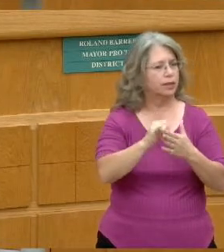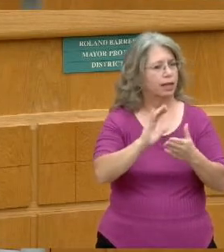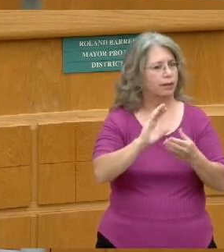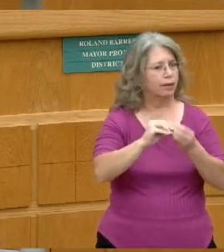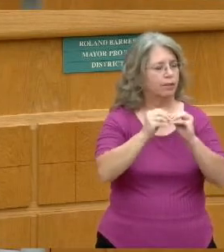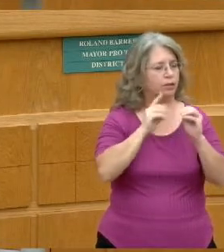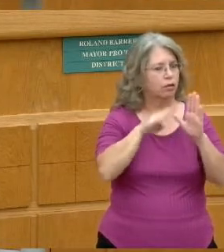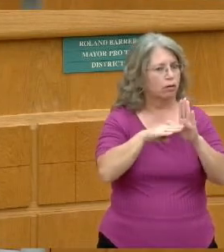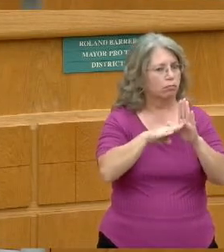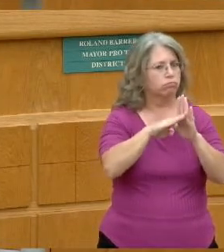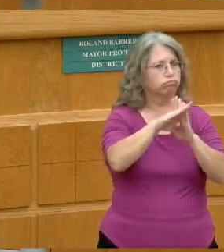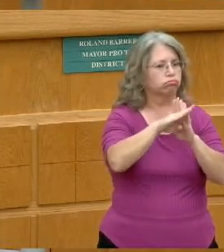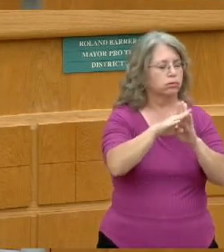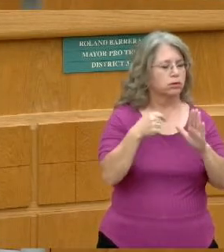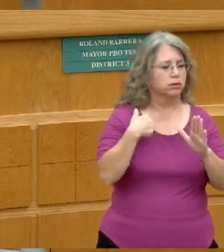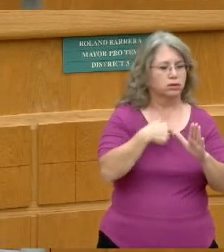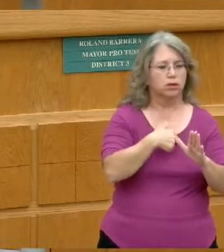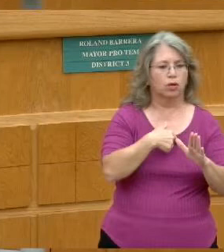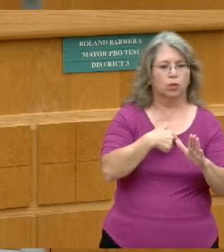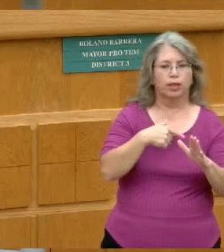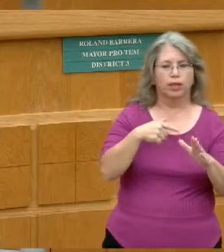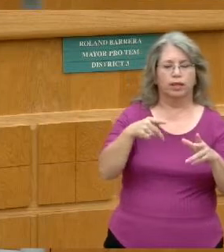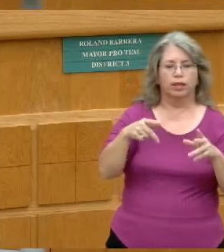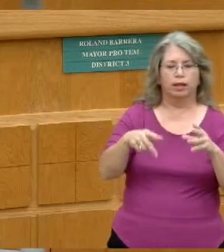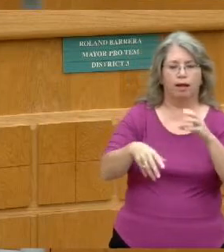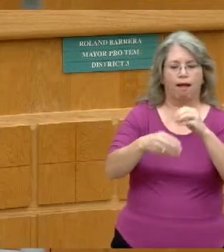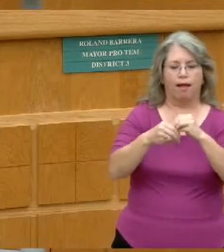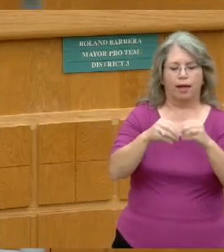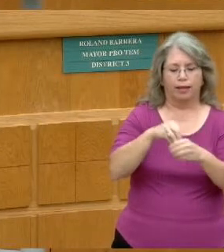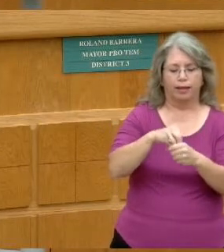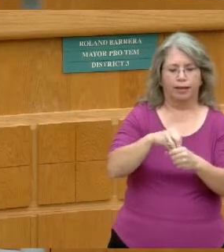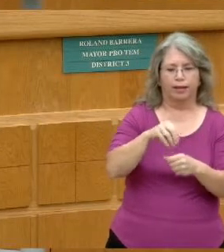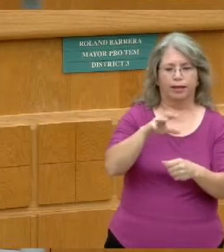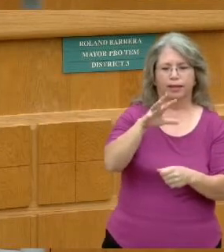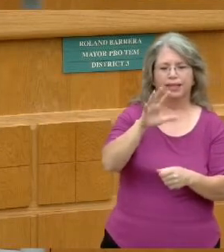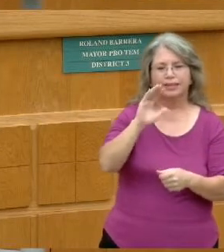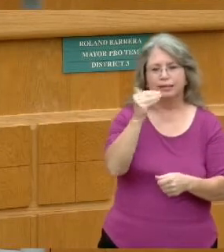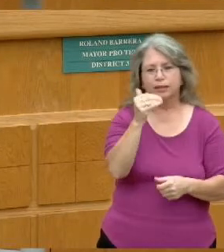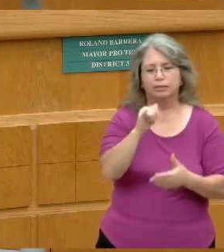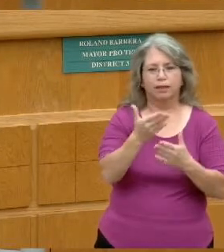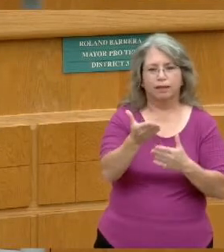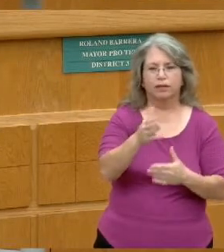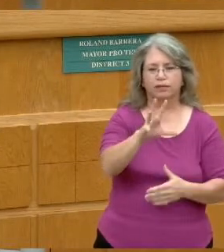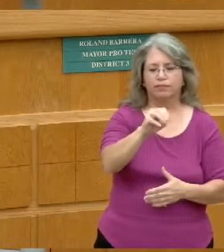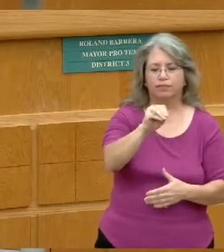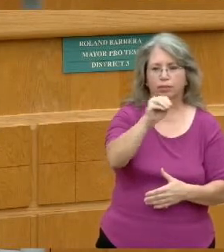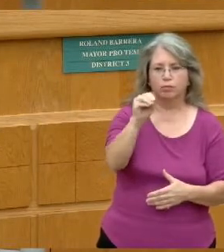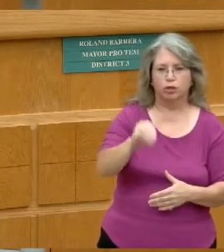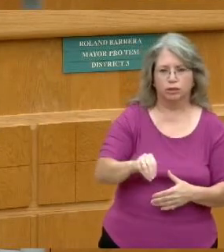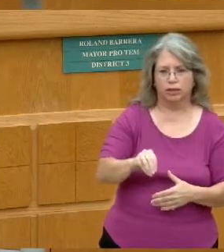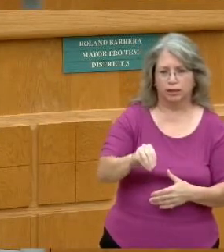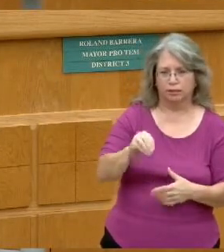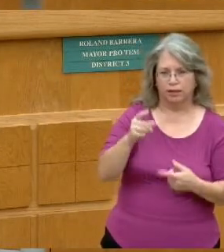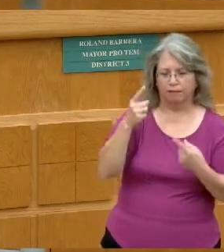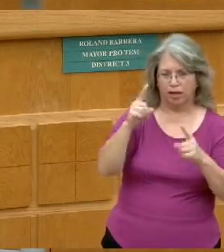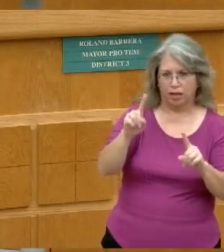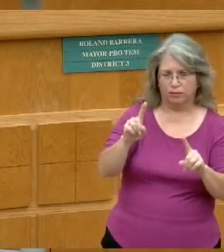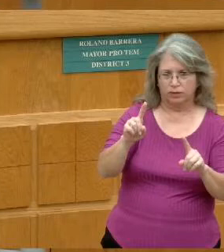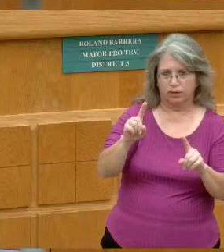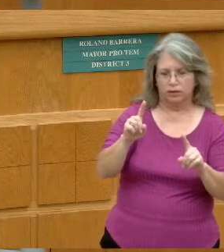50% reduction in the effectiveness of staying at home and public and the stopping of public gatherings